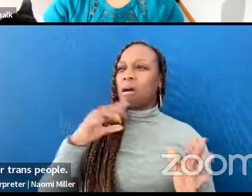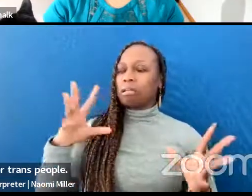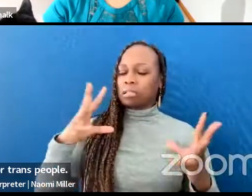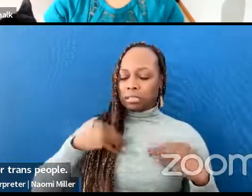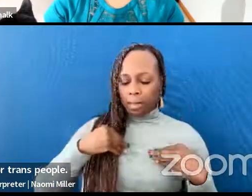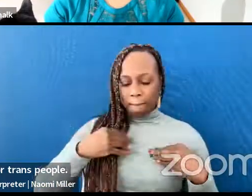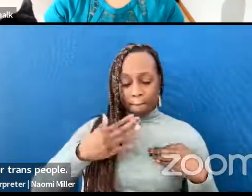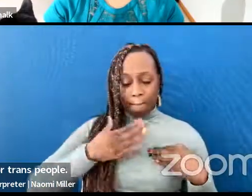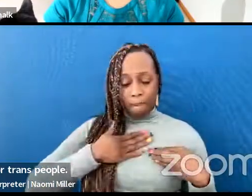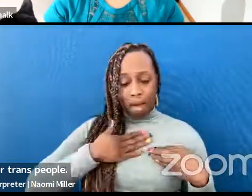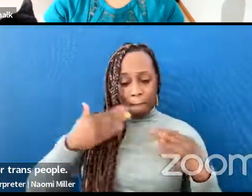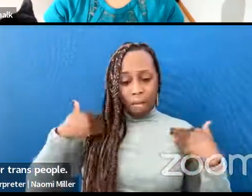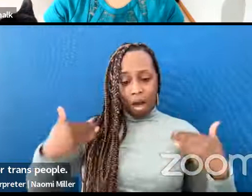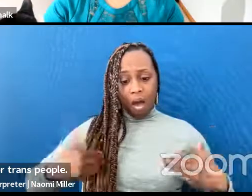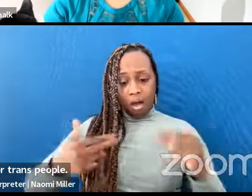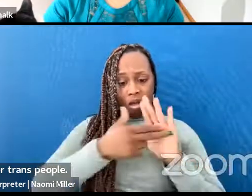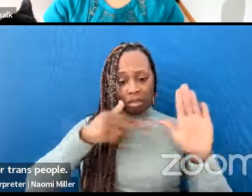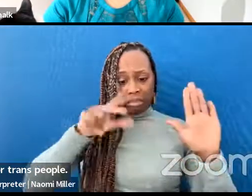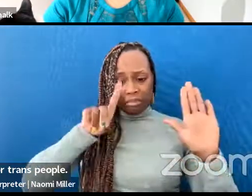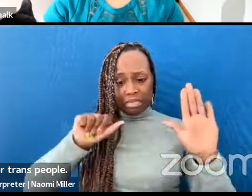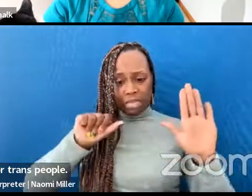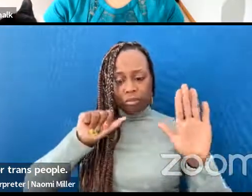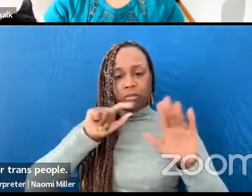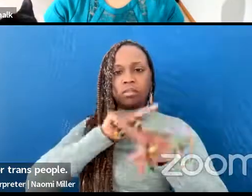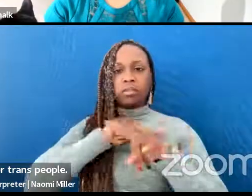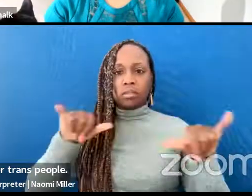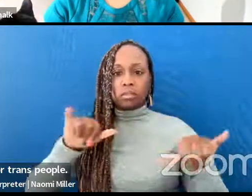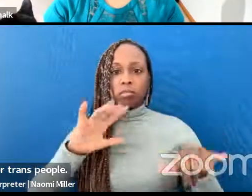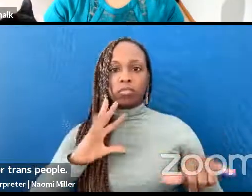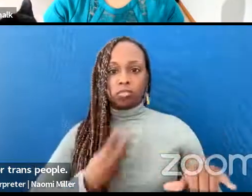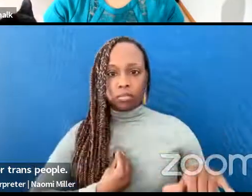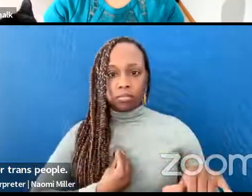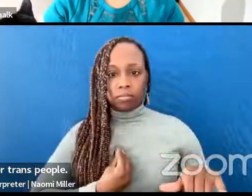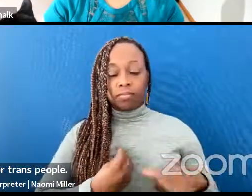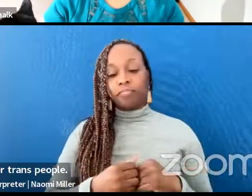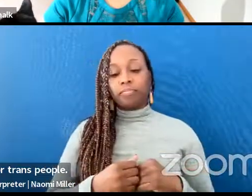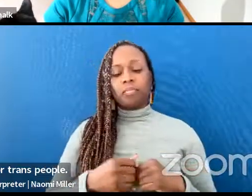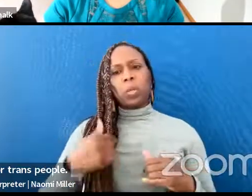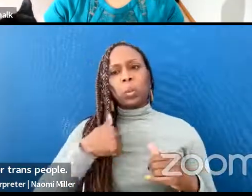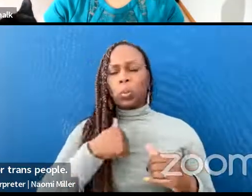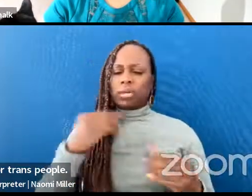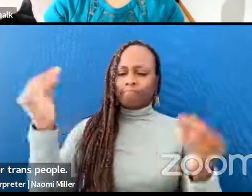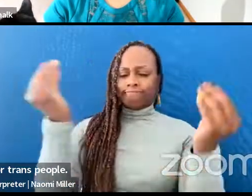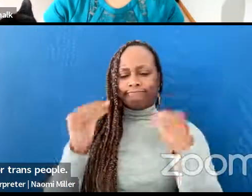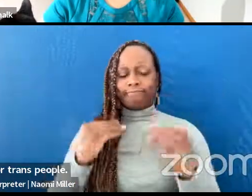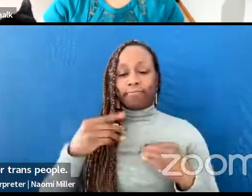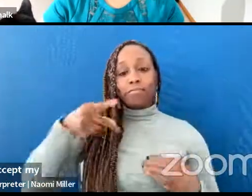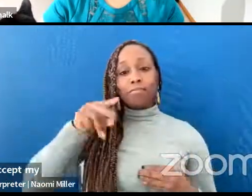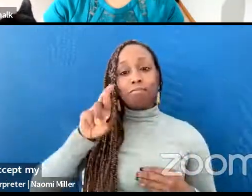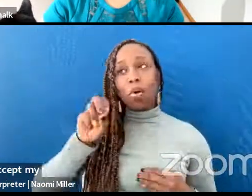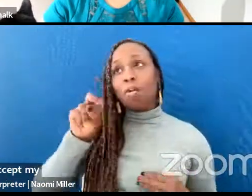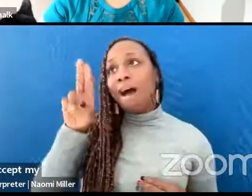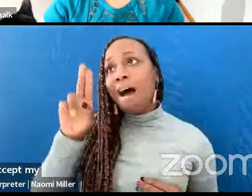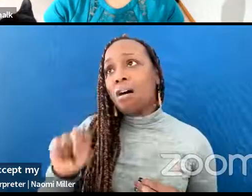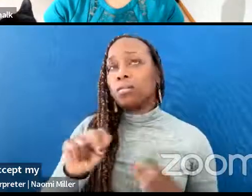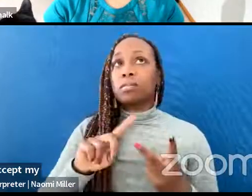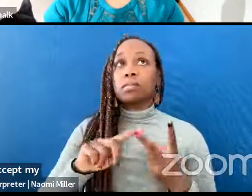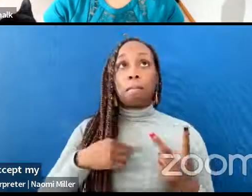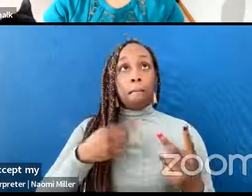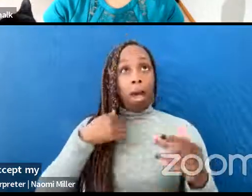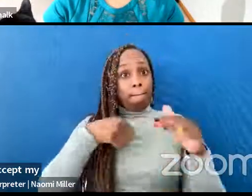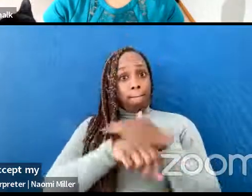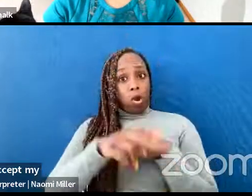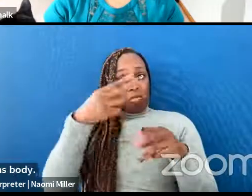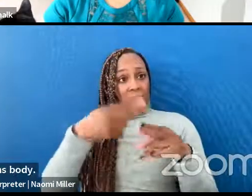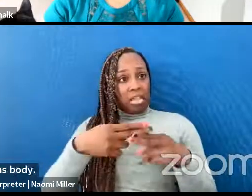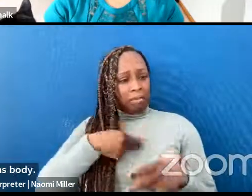as is. We try on pronouns, discuss the possibilities of keeping our birth names, and generally exist in